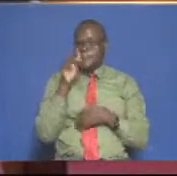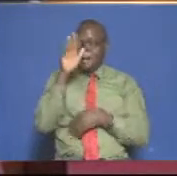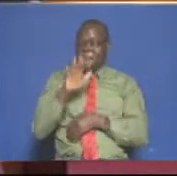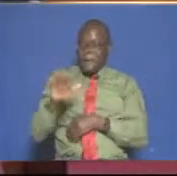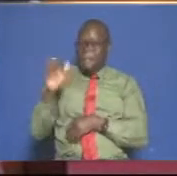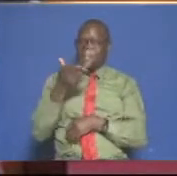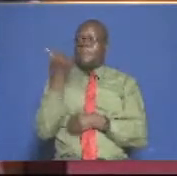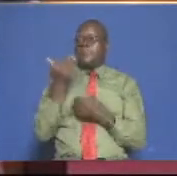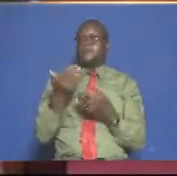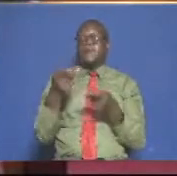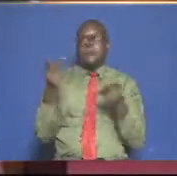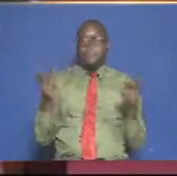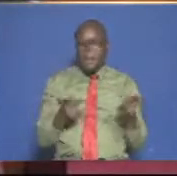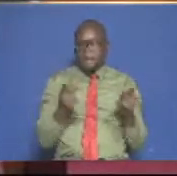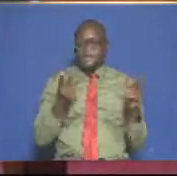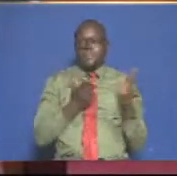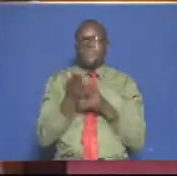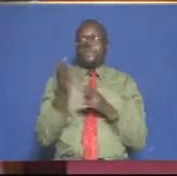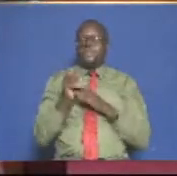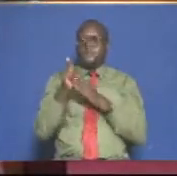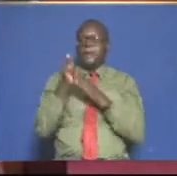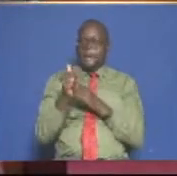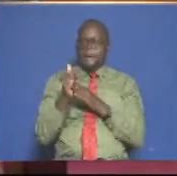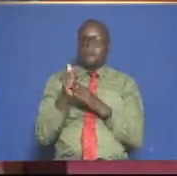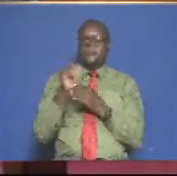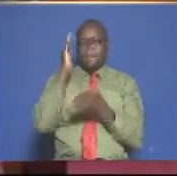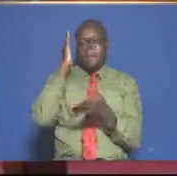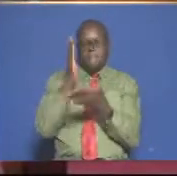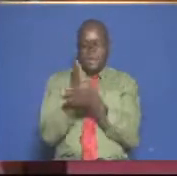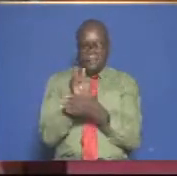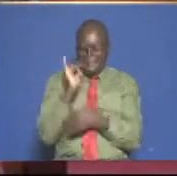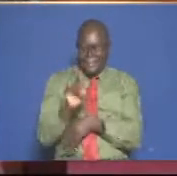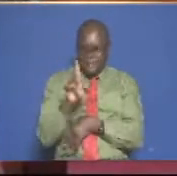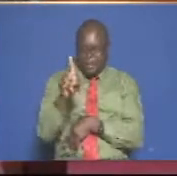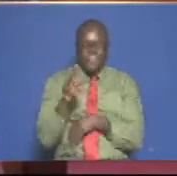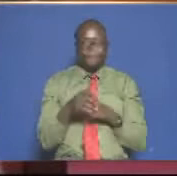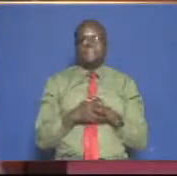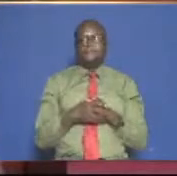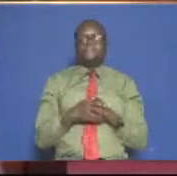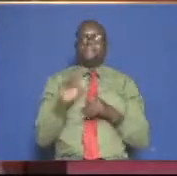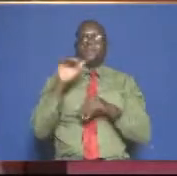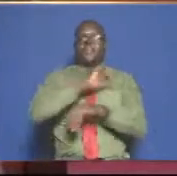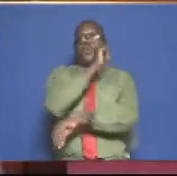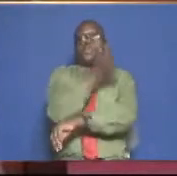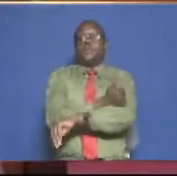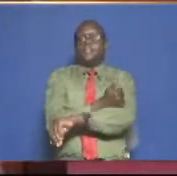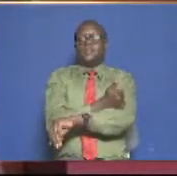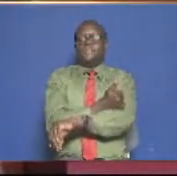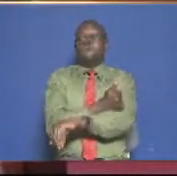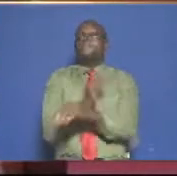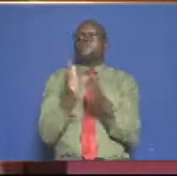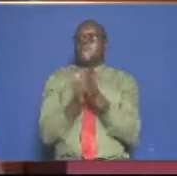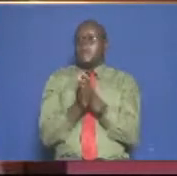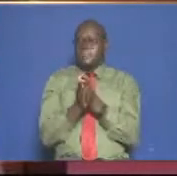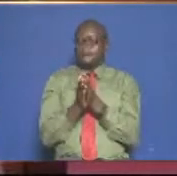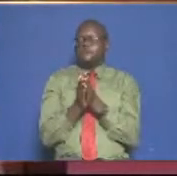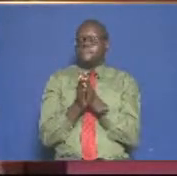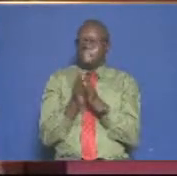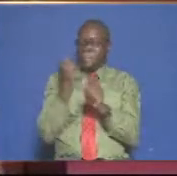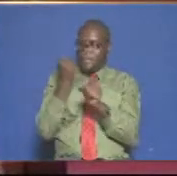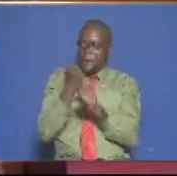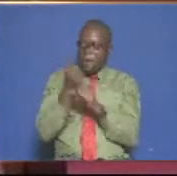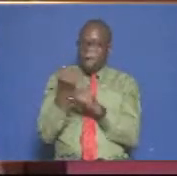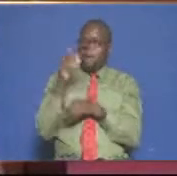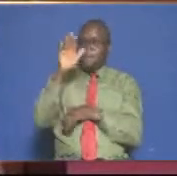best place to be in terms of guiding this house. And he believed in the authority and the capacity of parliament to solve